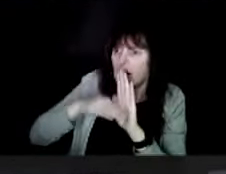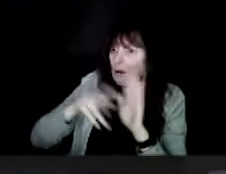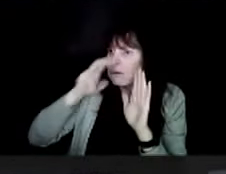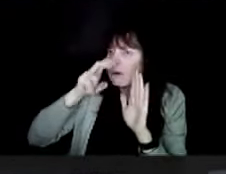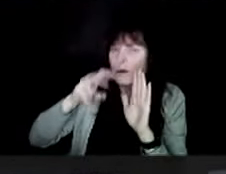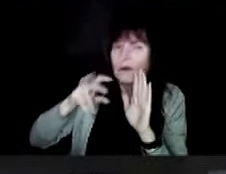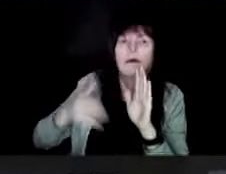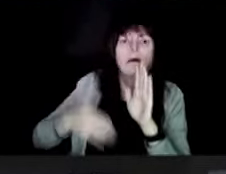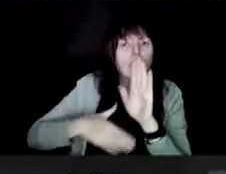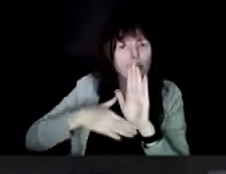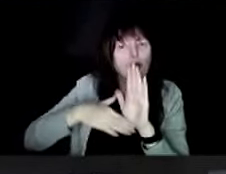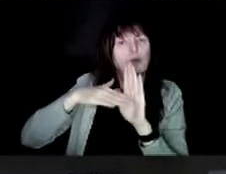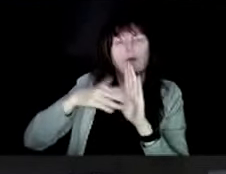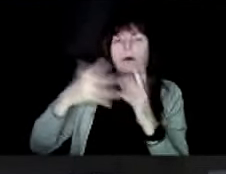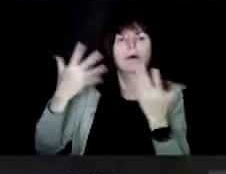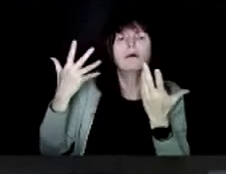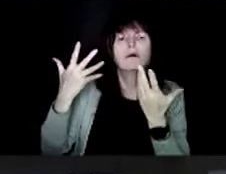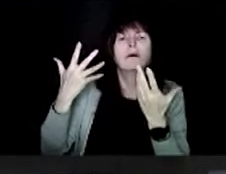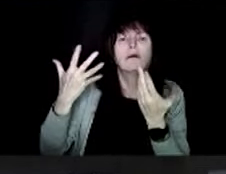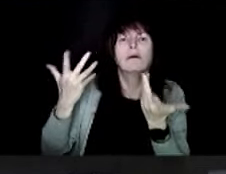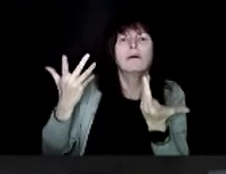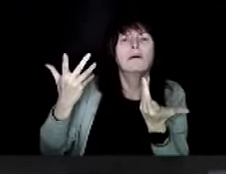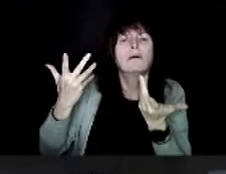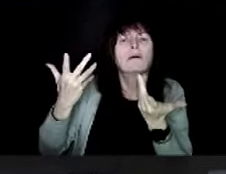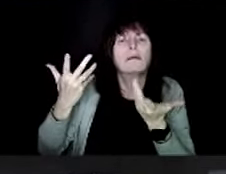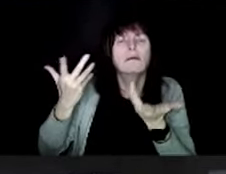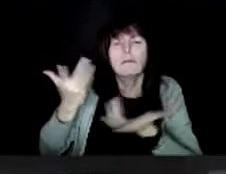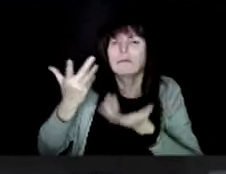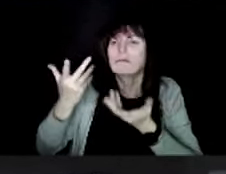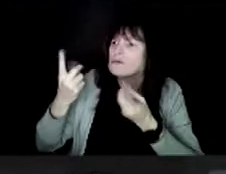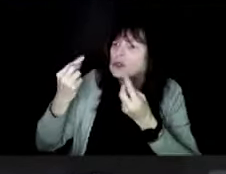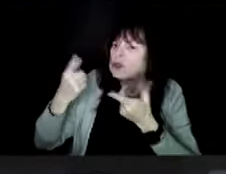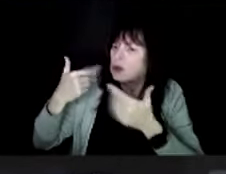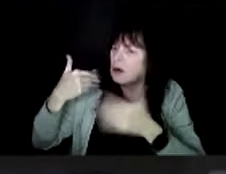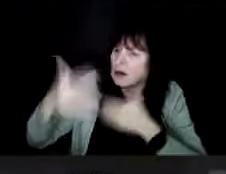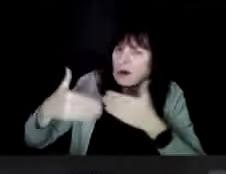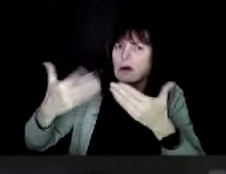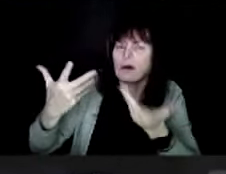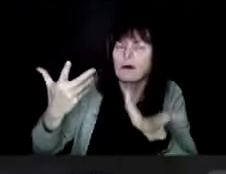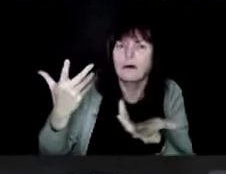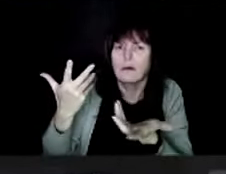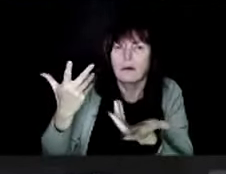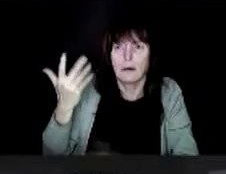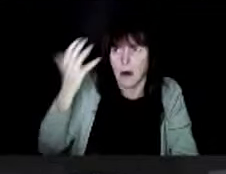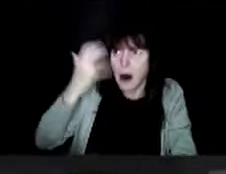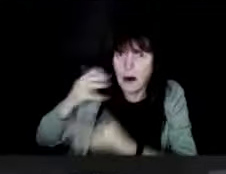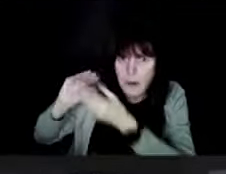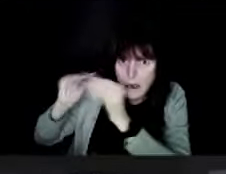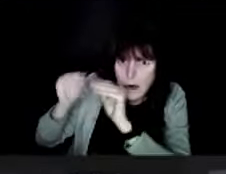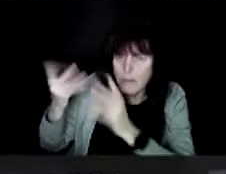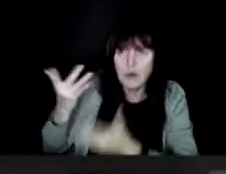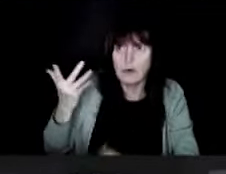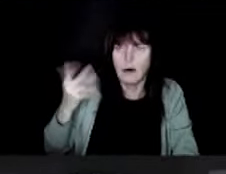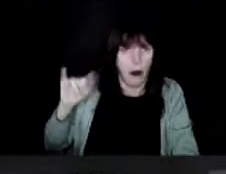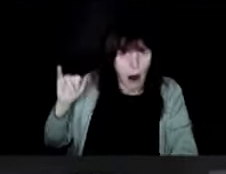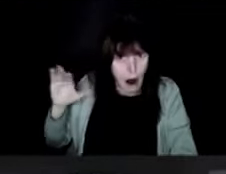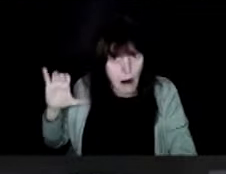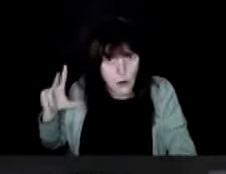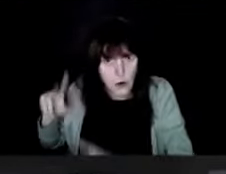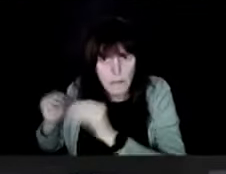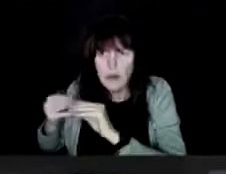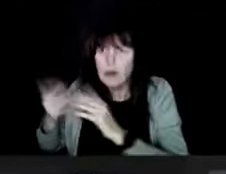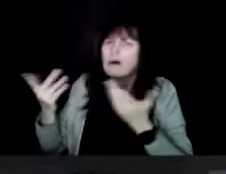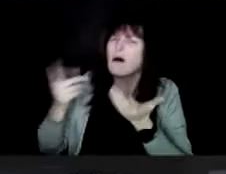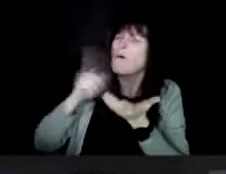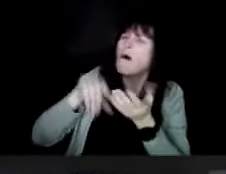met for specific indicators like hospitalizations or ICU occupancy or whatever indicator it is that you're watching for, that you